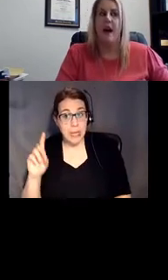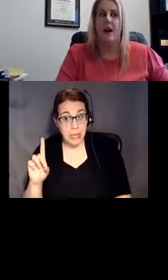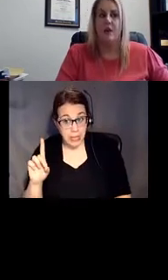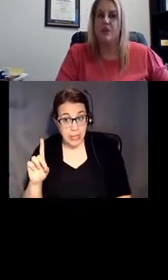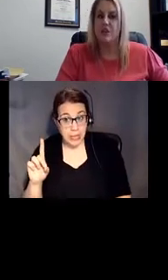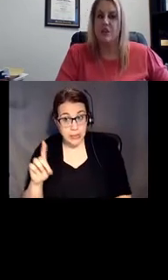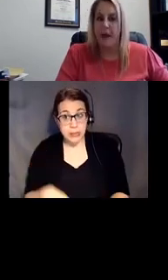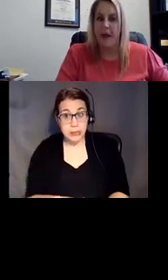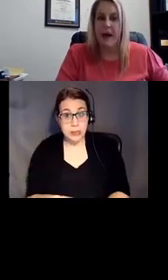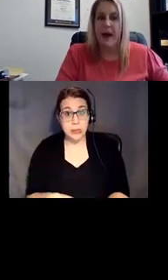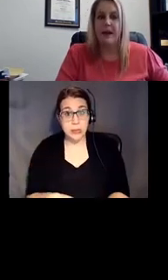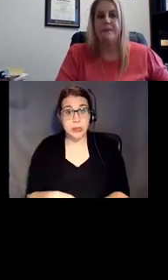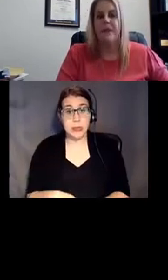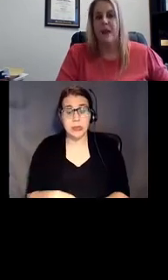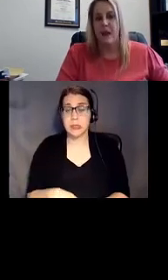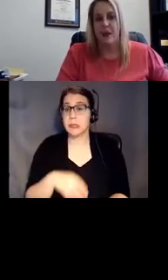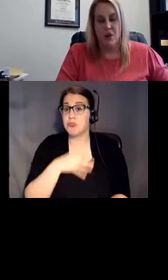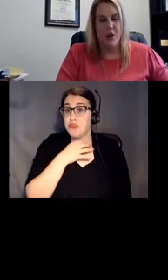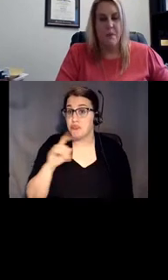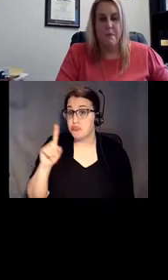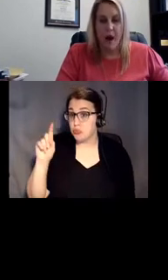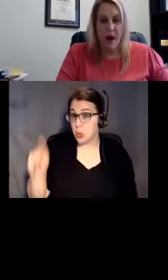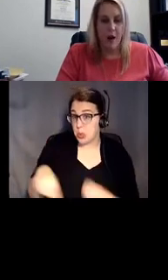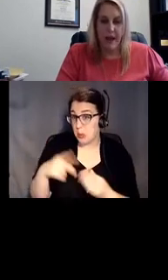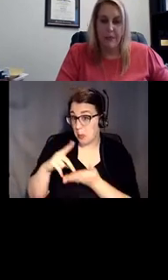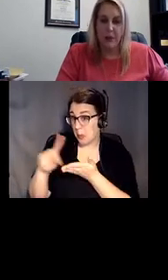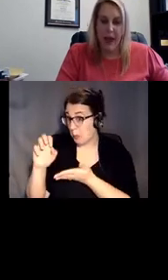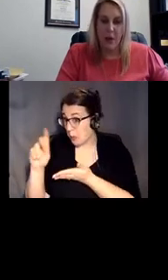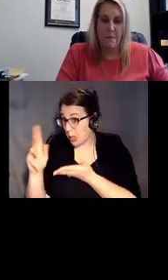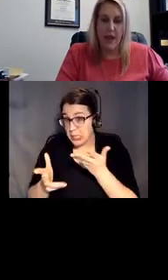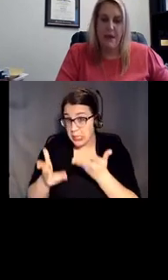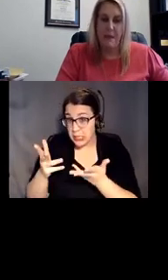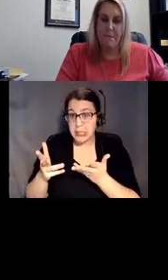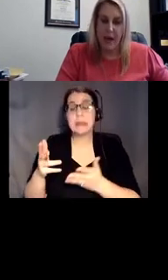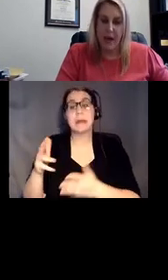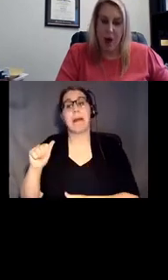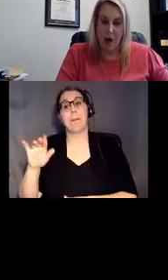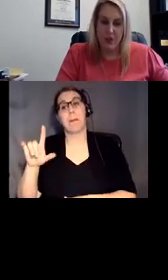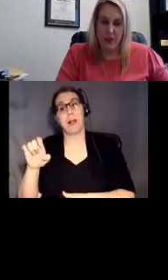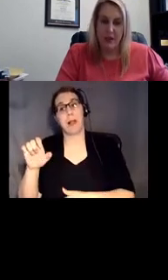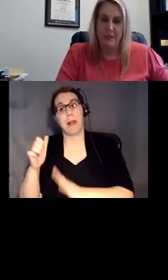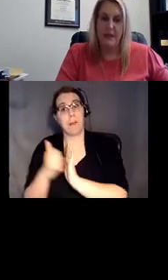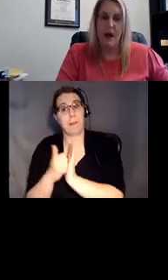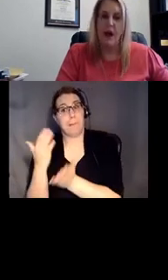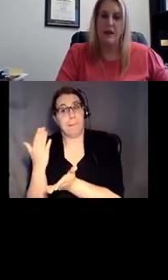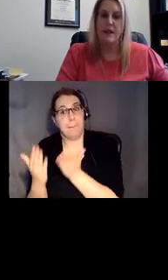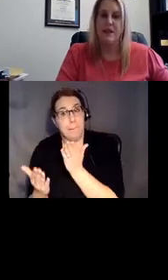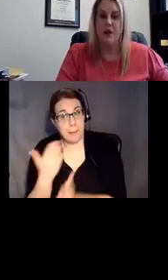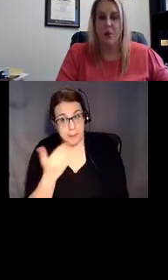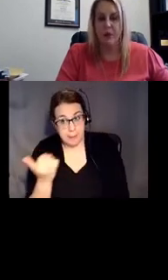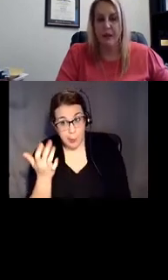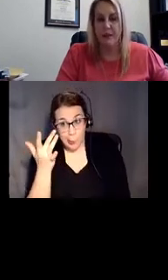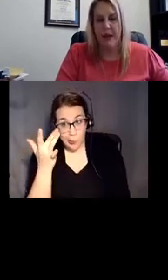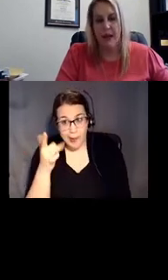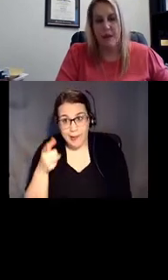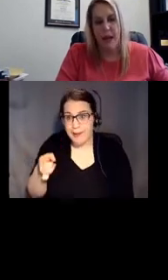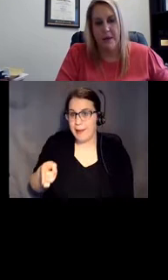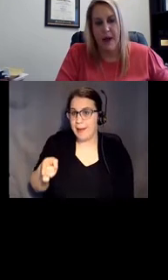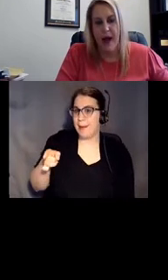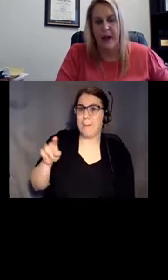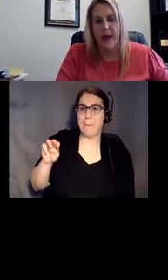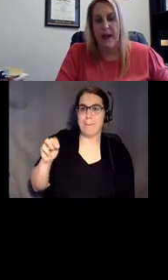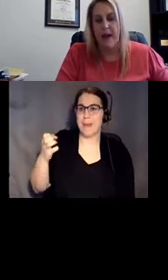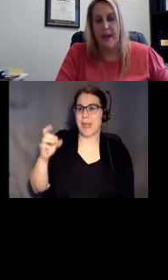a question about payback, an ABLE account may be a better option because the only